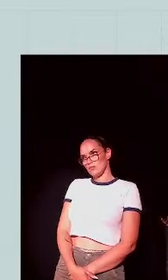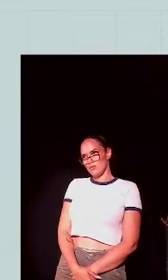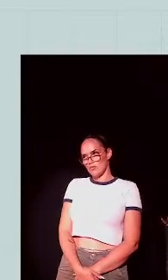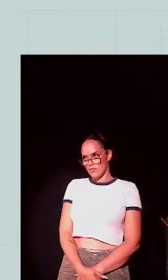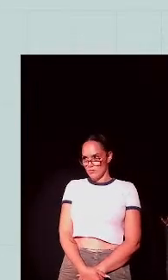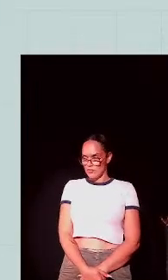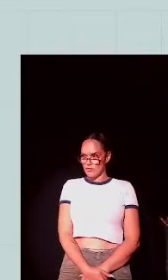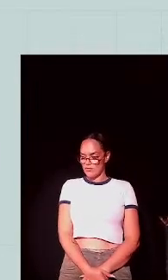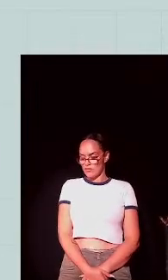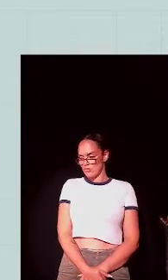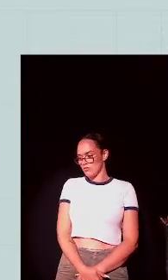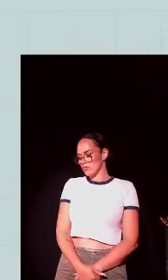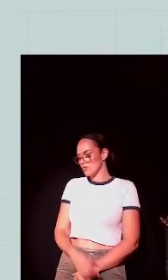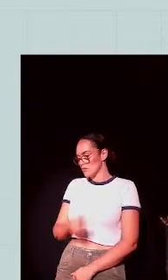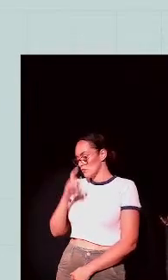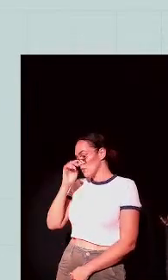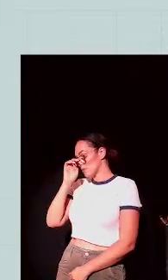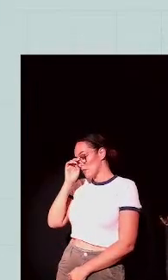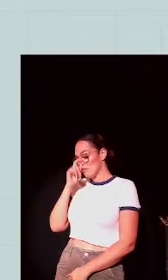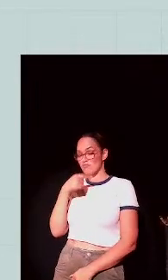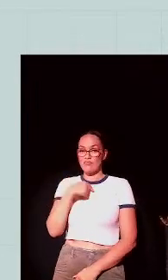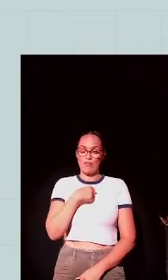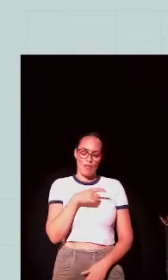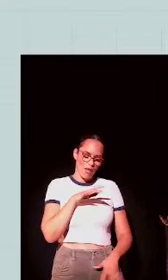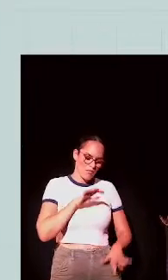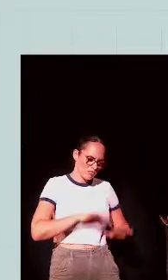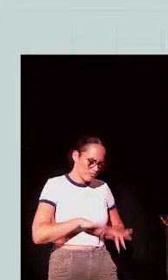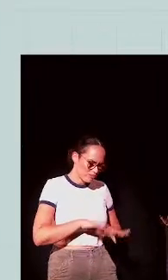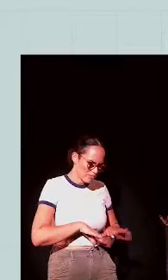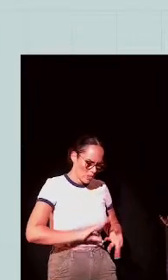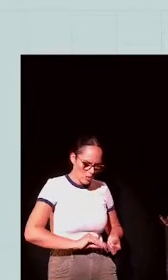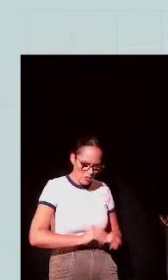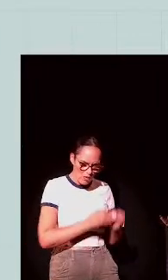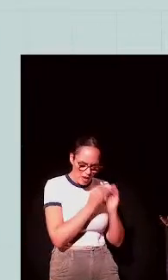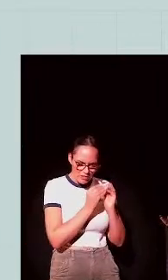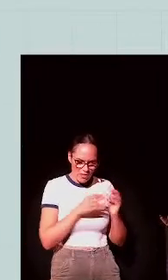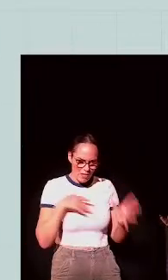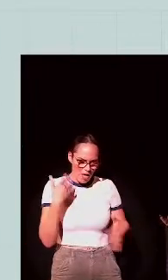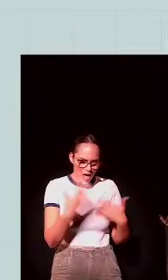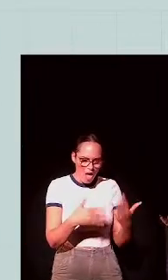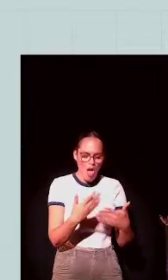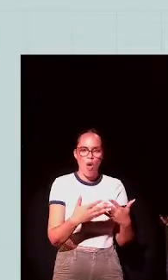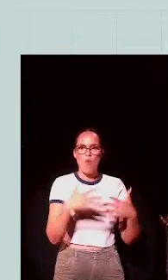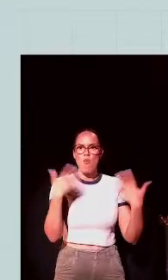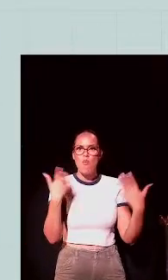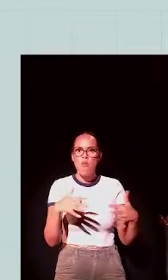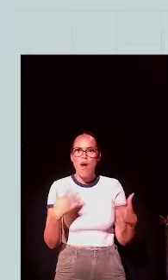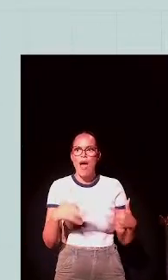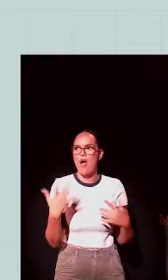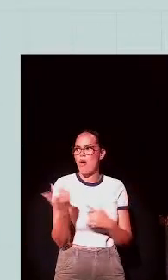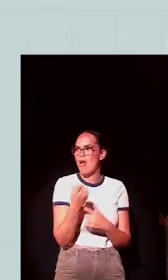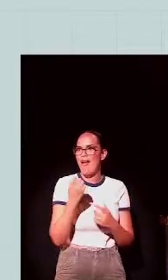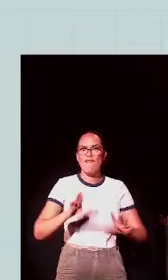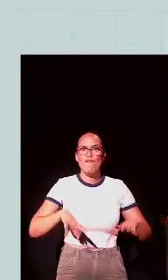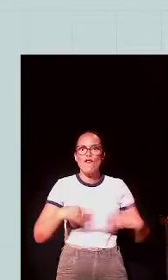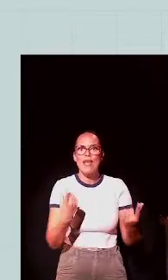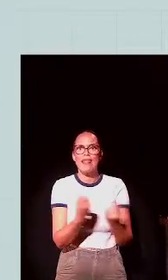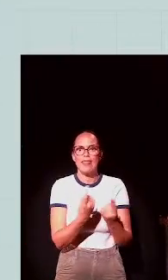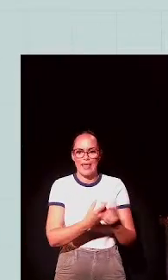And this led to so many things: podcasts, interviews, free stuff sent to